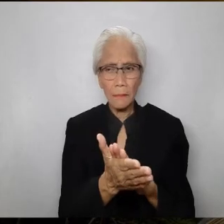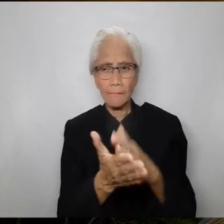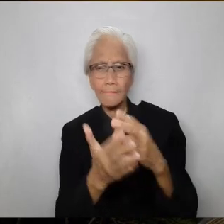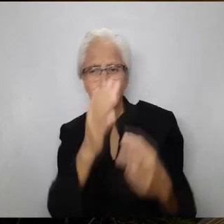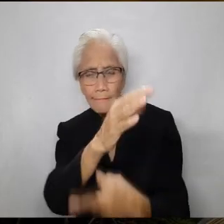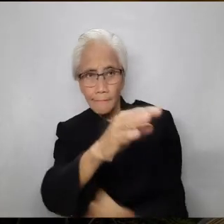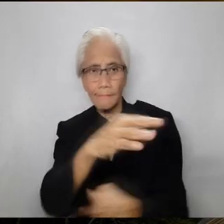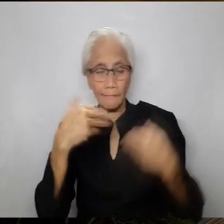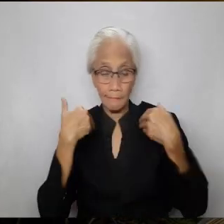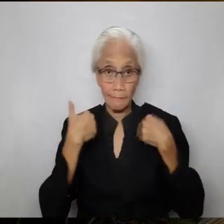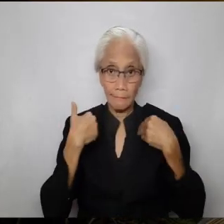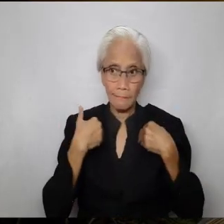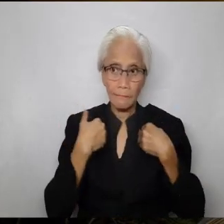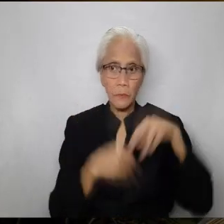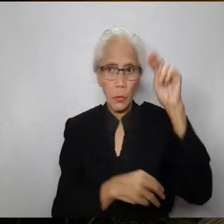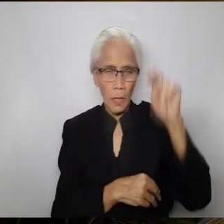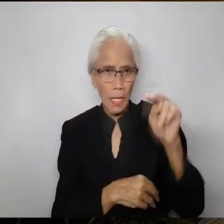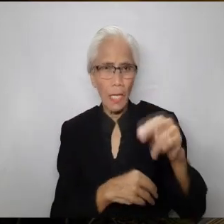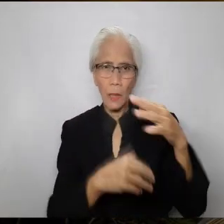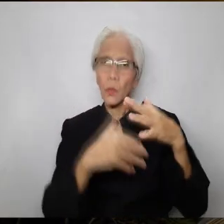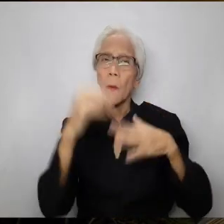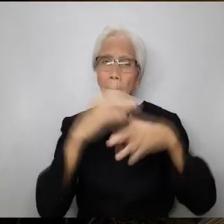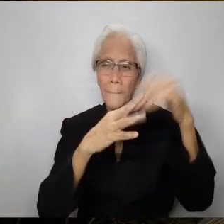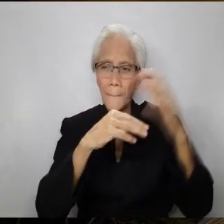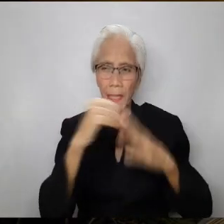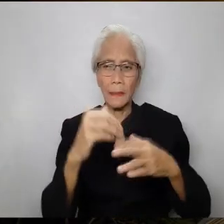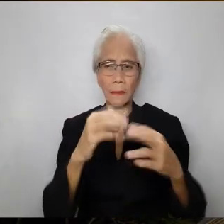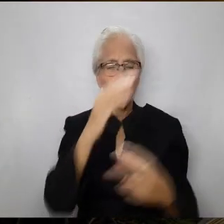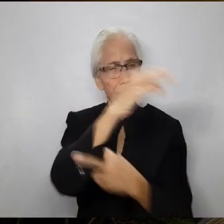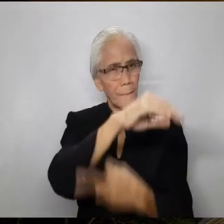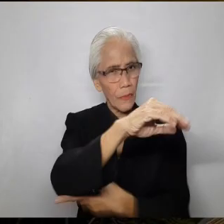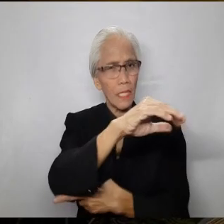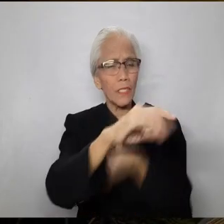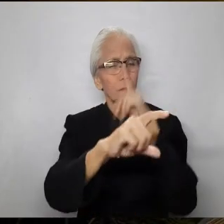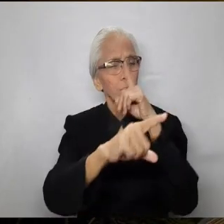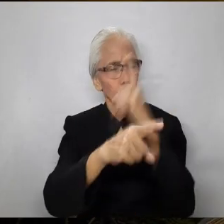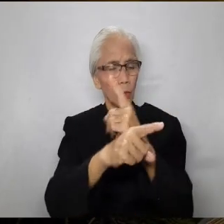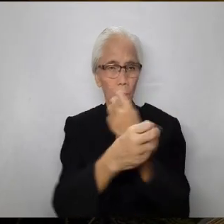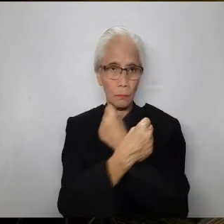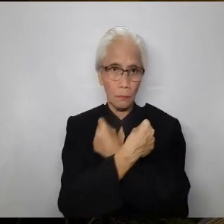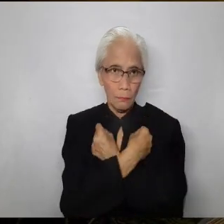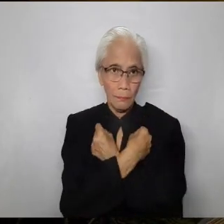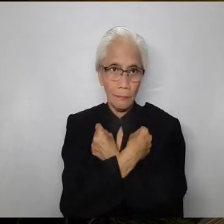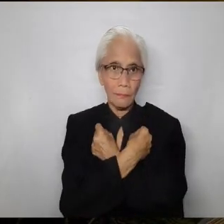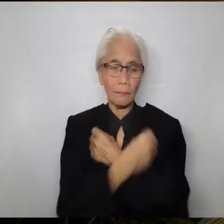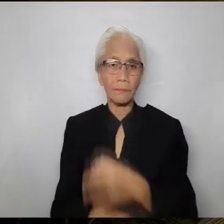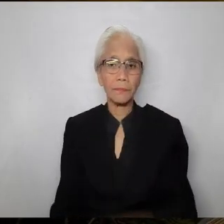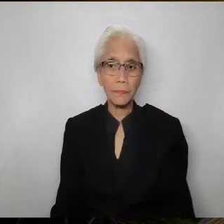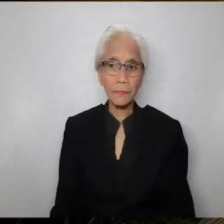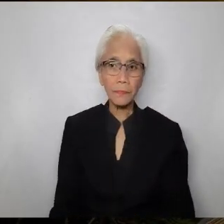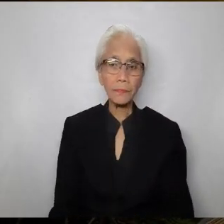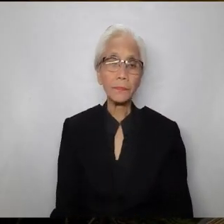or after burning all the bad, wicked bridges we have had, we need to build a